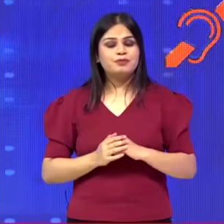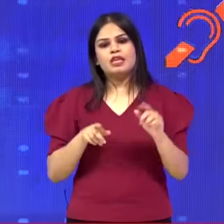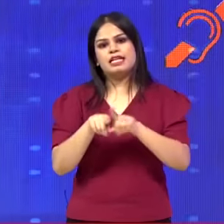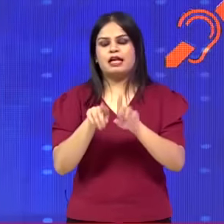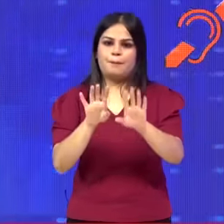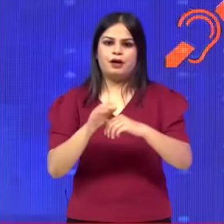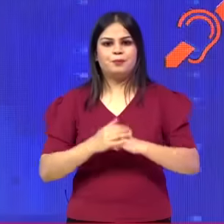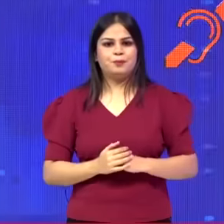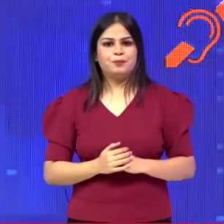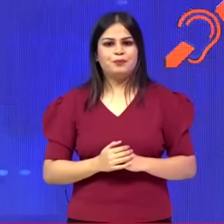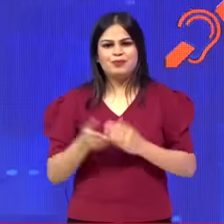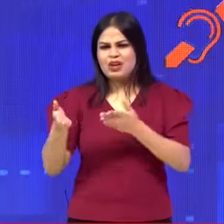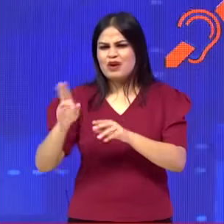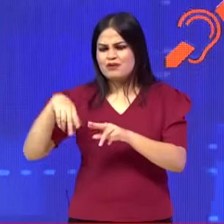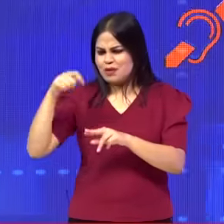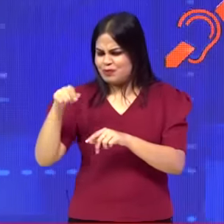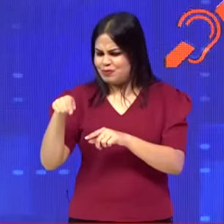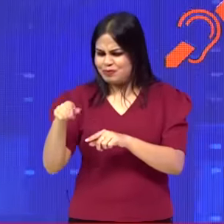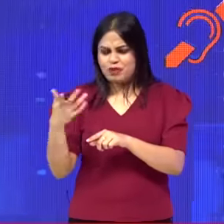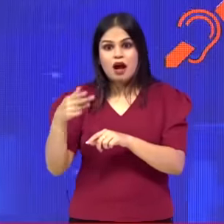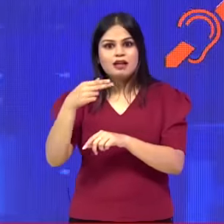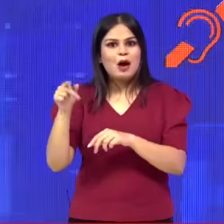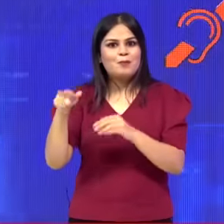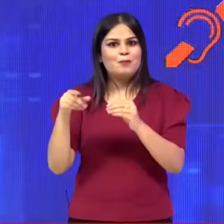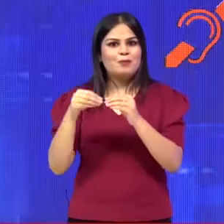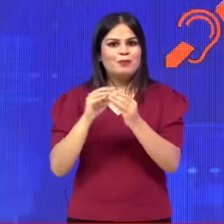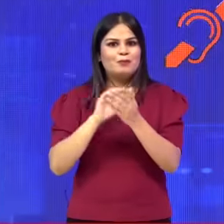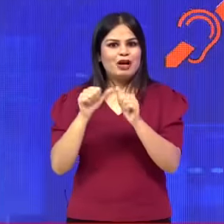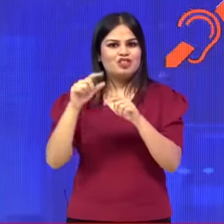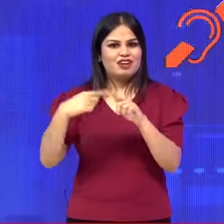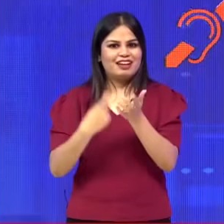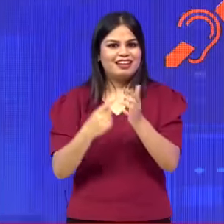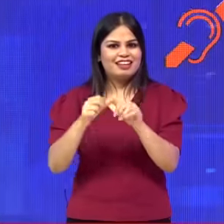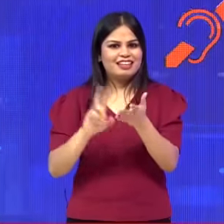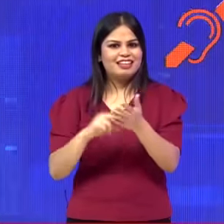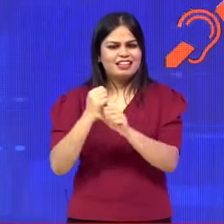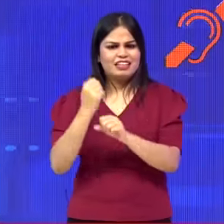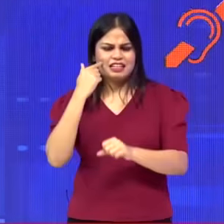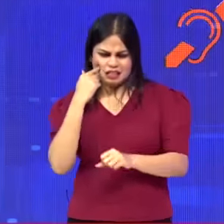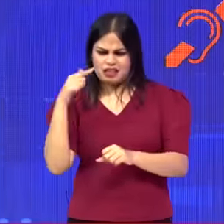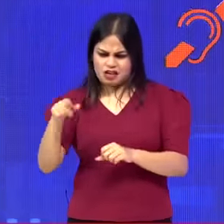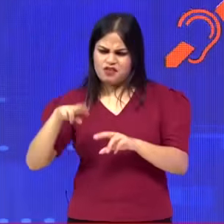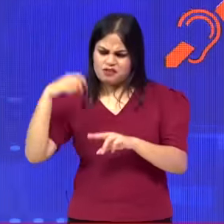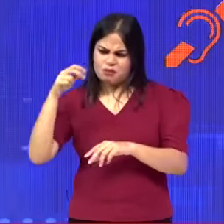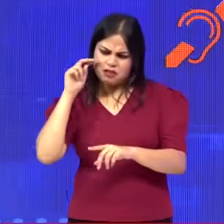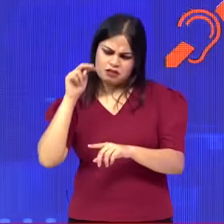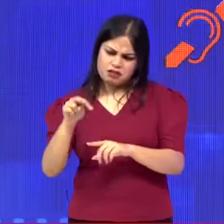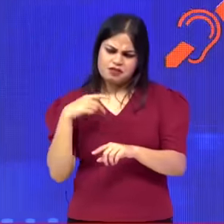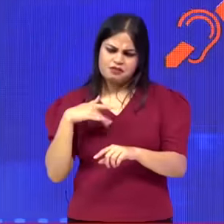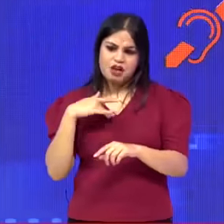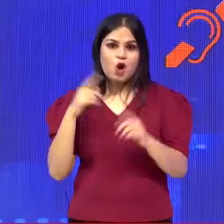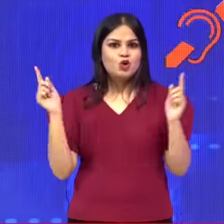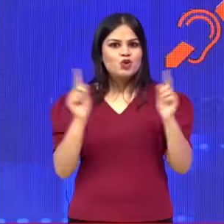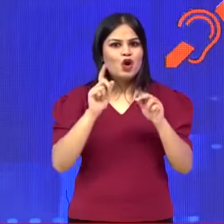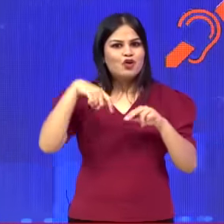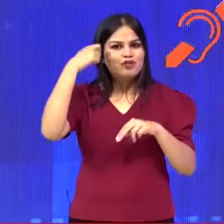Jaise ki ye film Bajrangi Bhaijaan, I just thought in Bajrangi Bhaijaan climax, jo